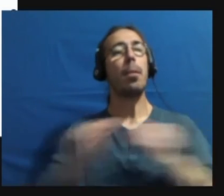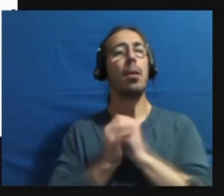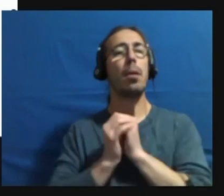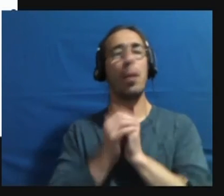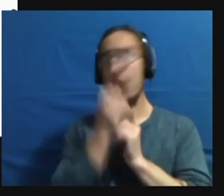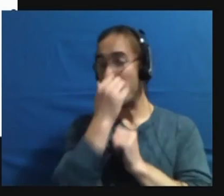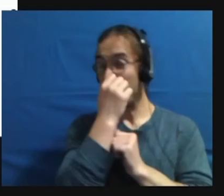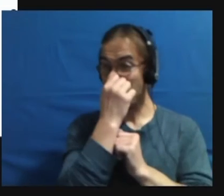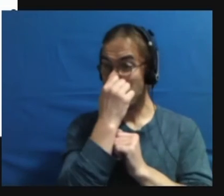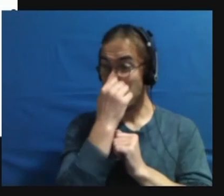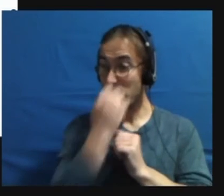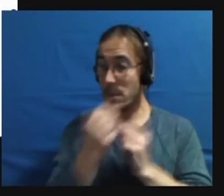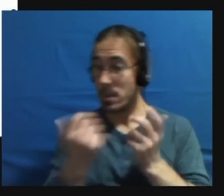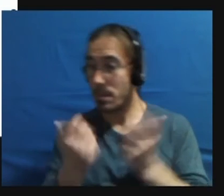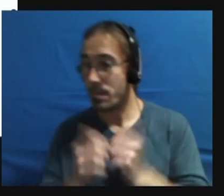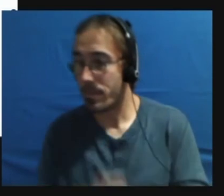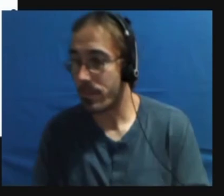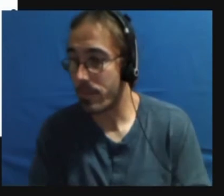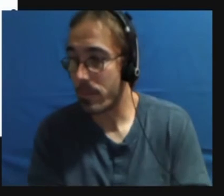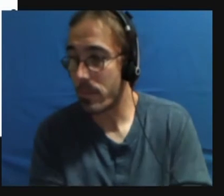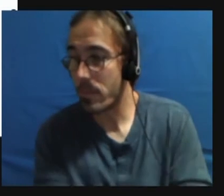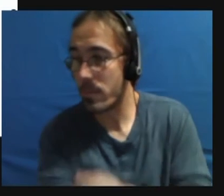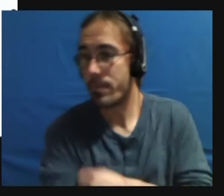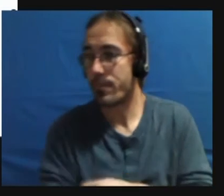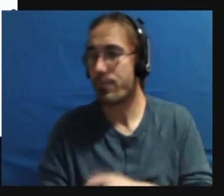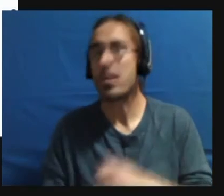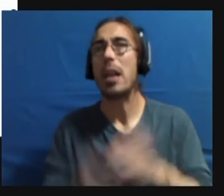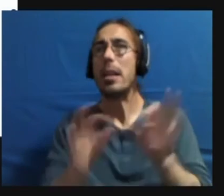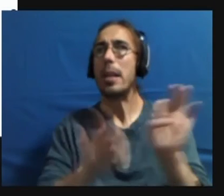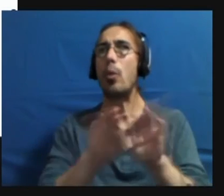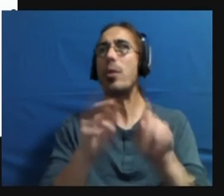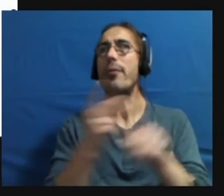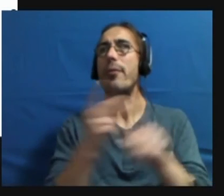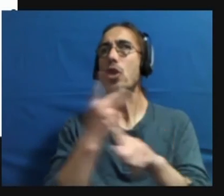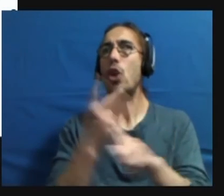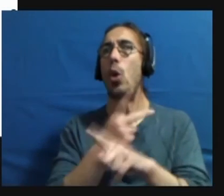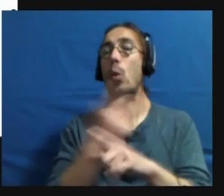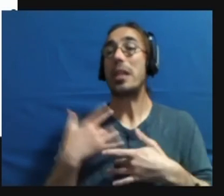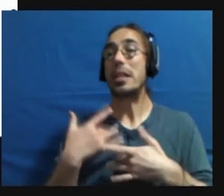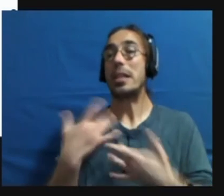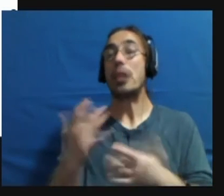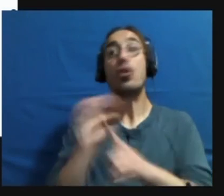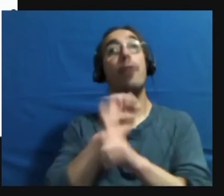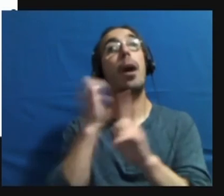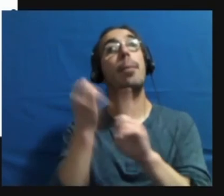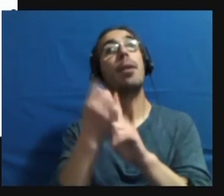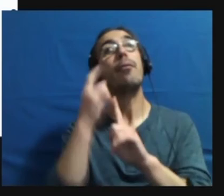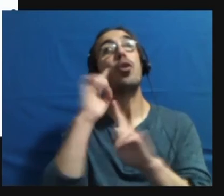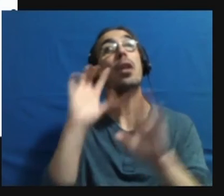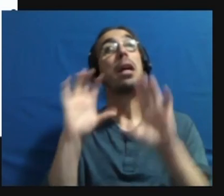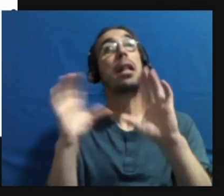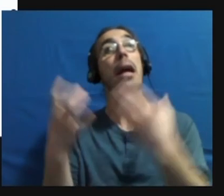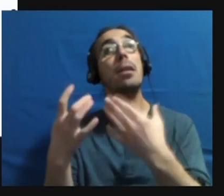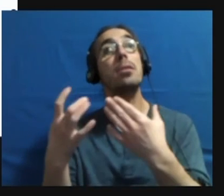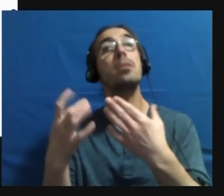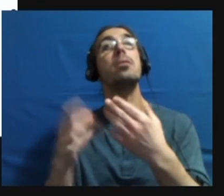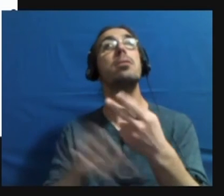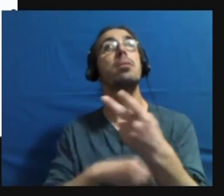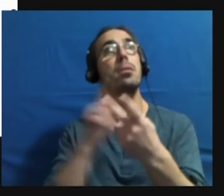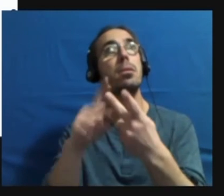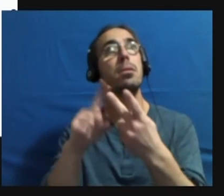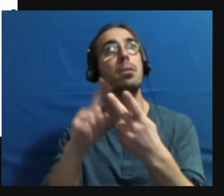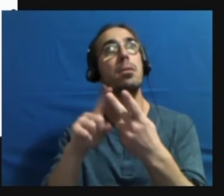say first figuring out like what the sensory environment is in the classroom, how